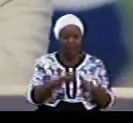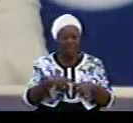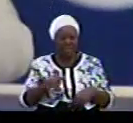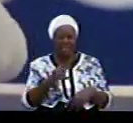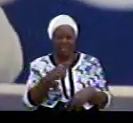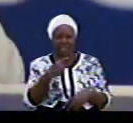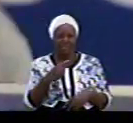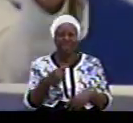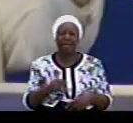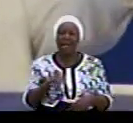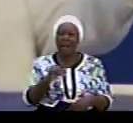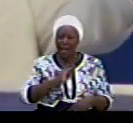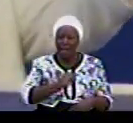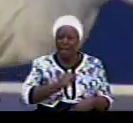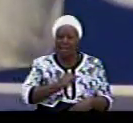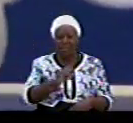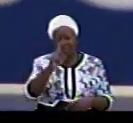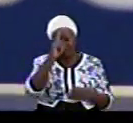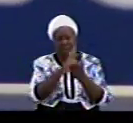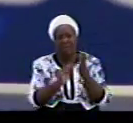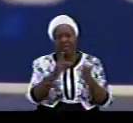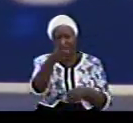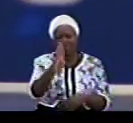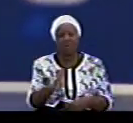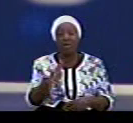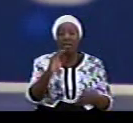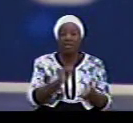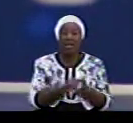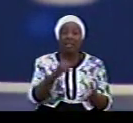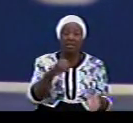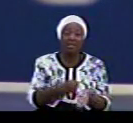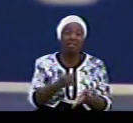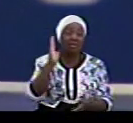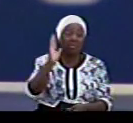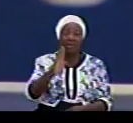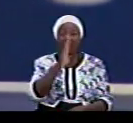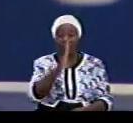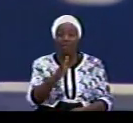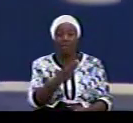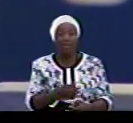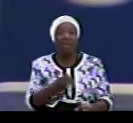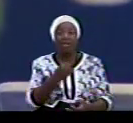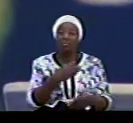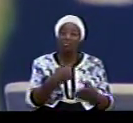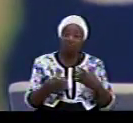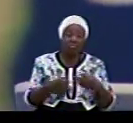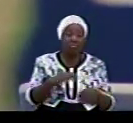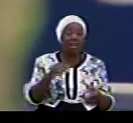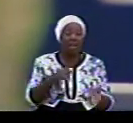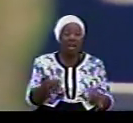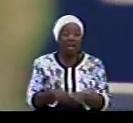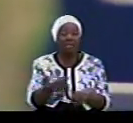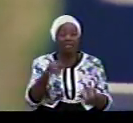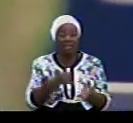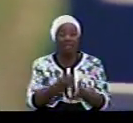I believe God that it shall be even as it was told